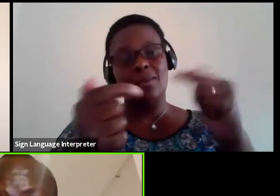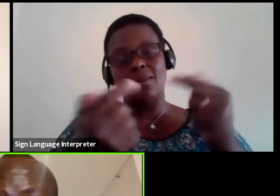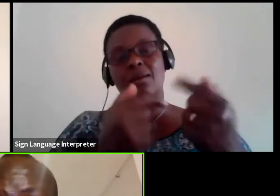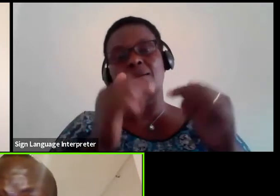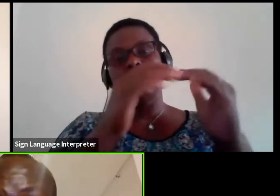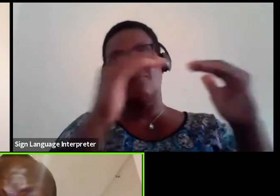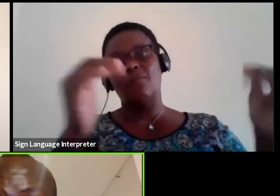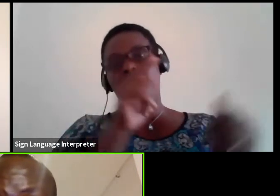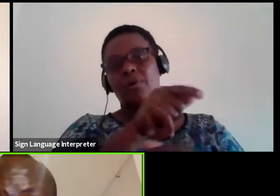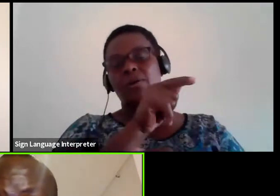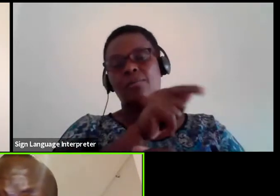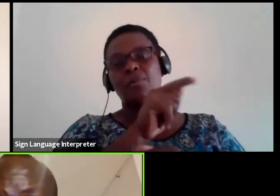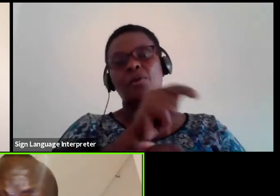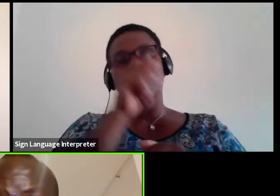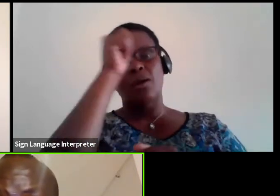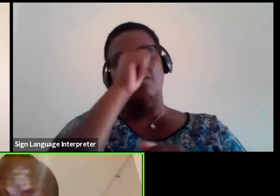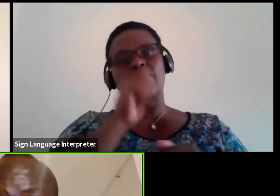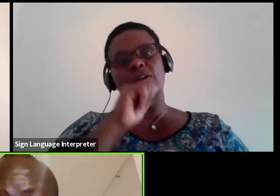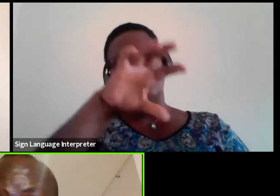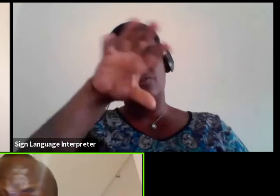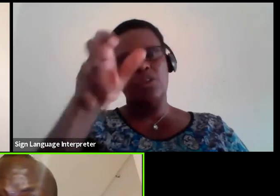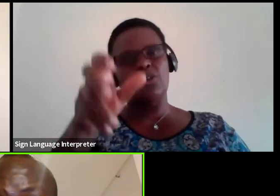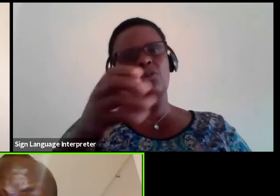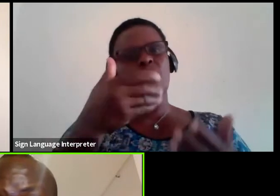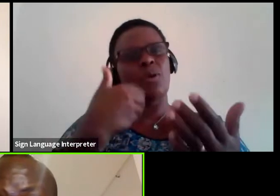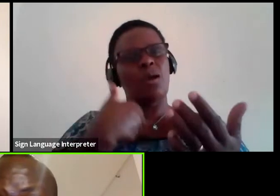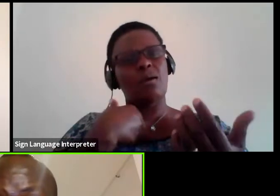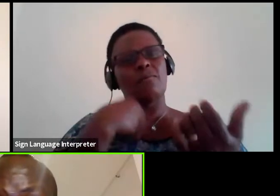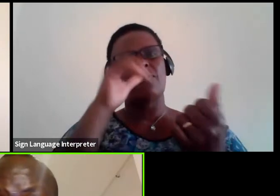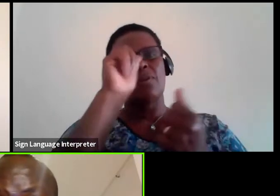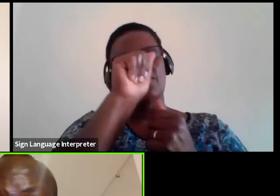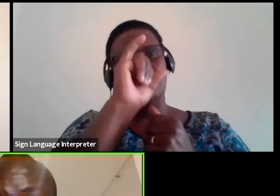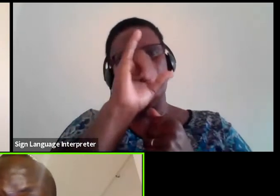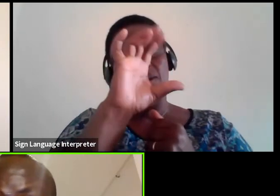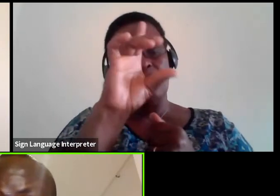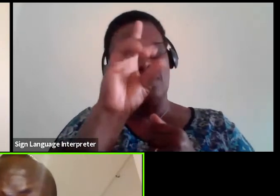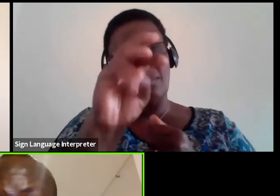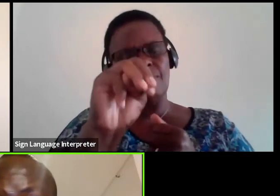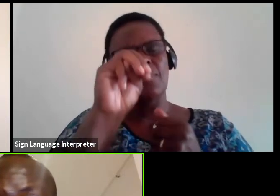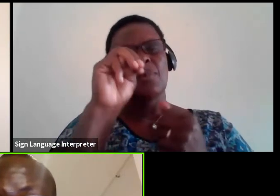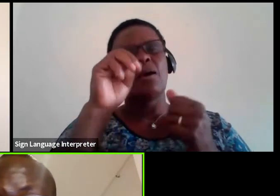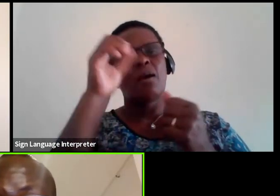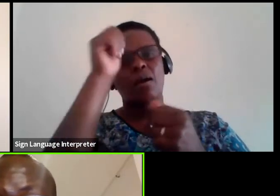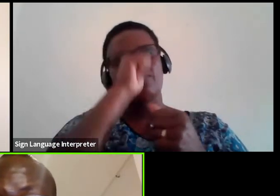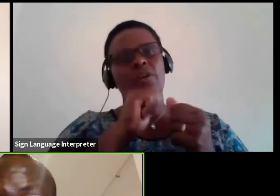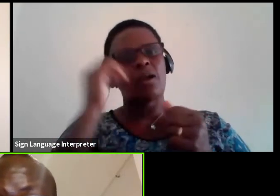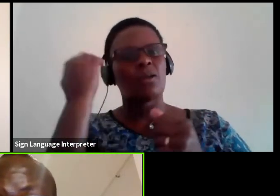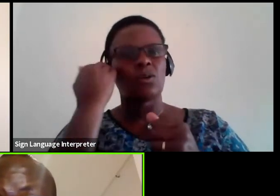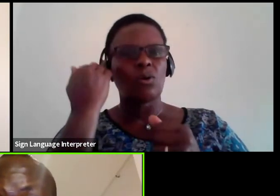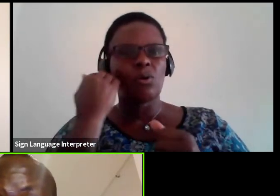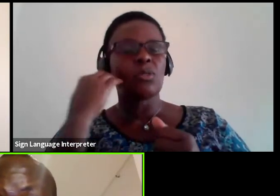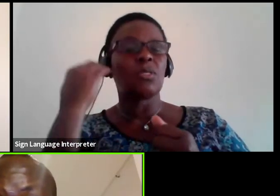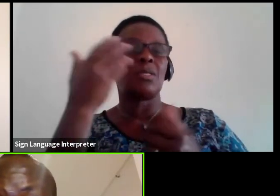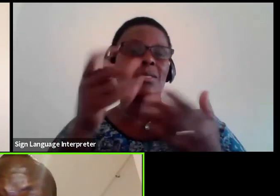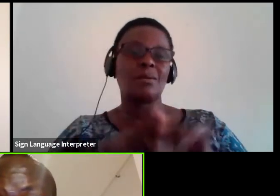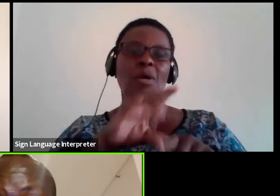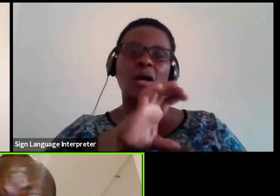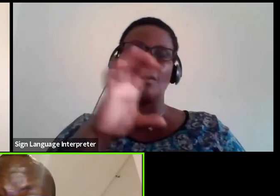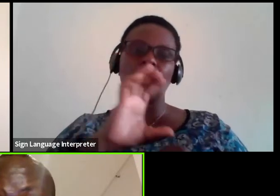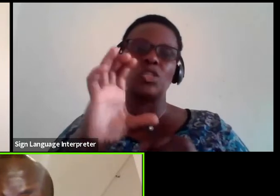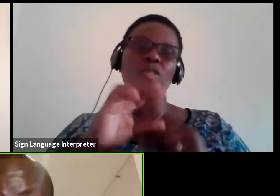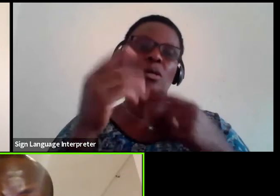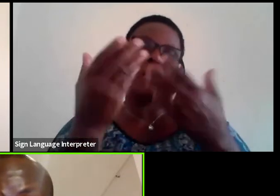have the AU bodies, we have the African Court on Human and People Rights and the African Commission on Human and People Rights. These